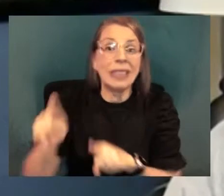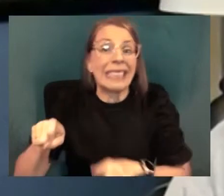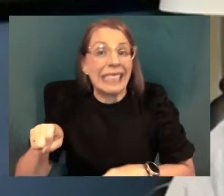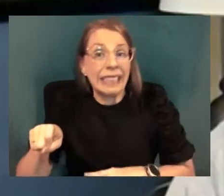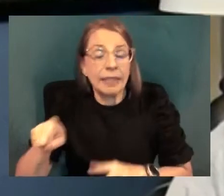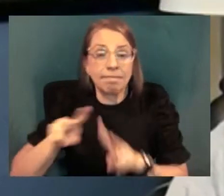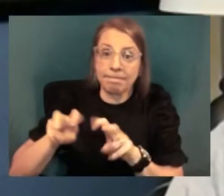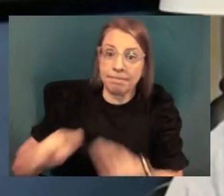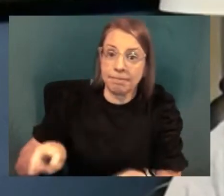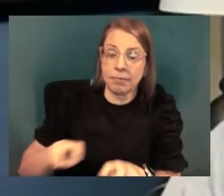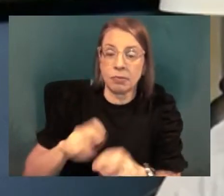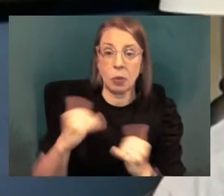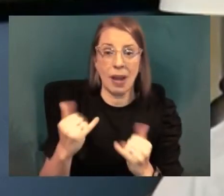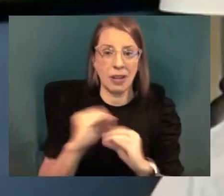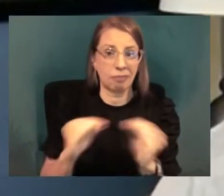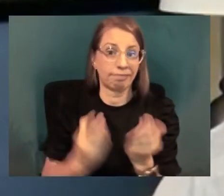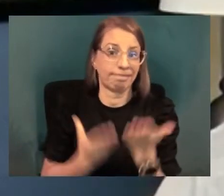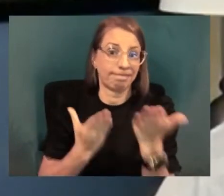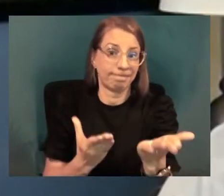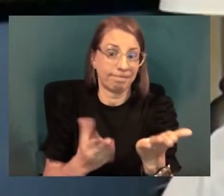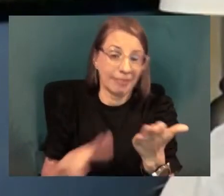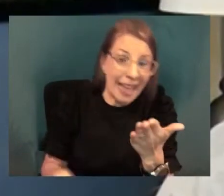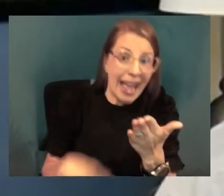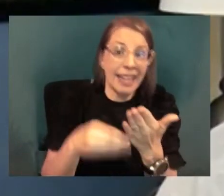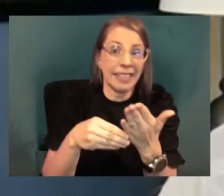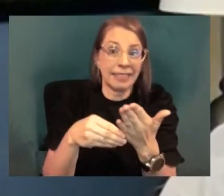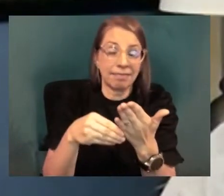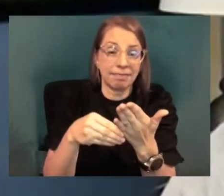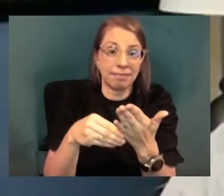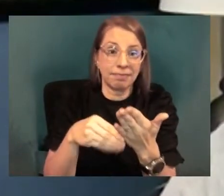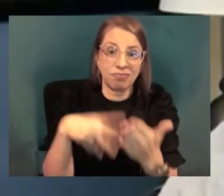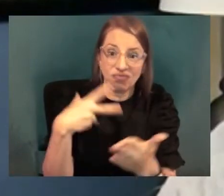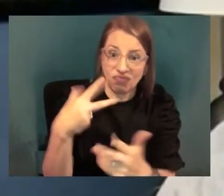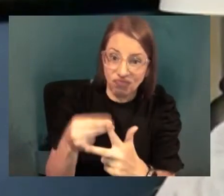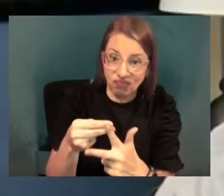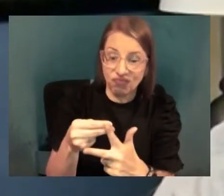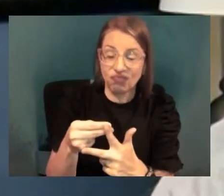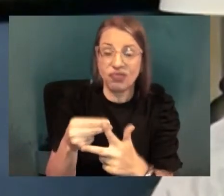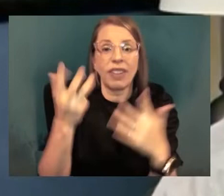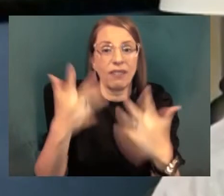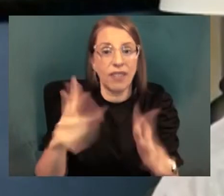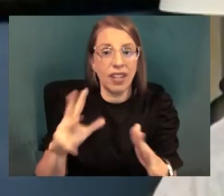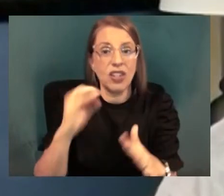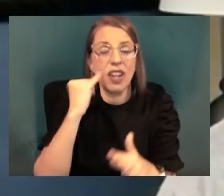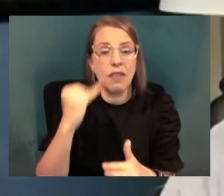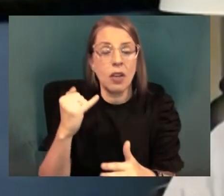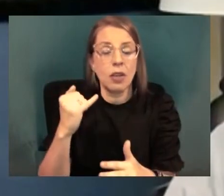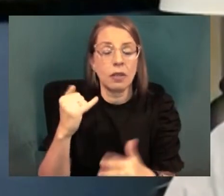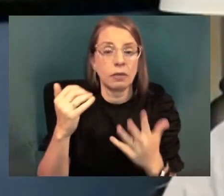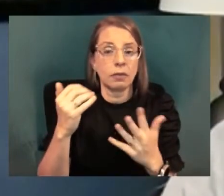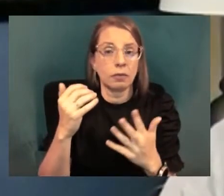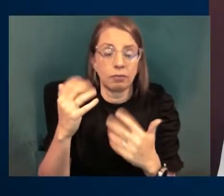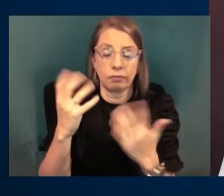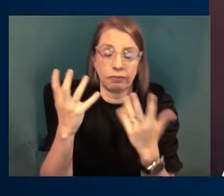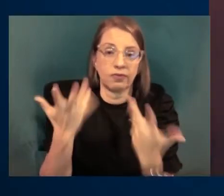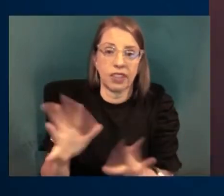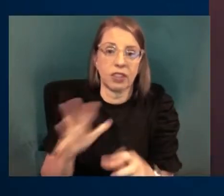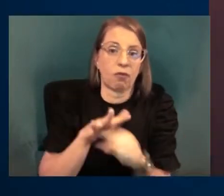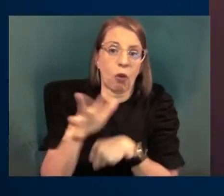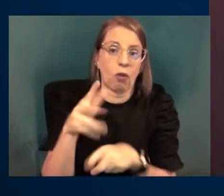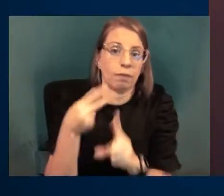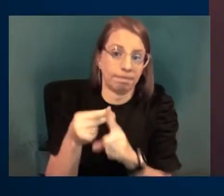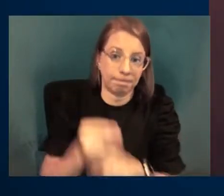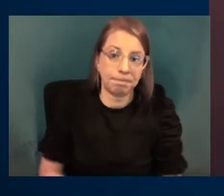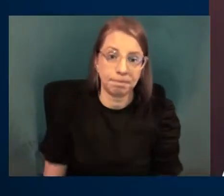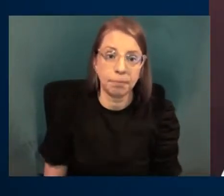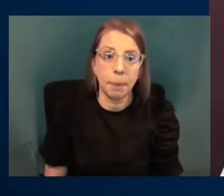no guidance to add doses or add vaccines on what you've already had if you are fully vaccinated. So, Haka, like me, if you